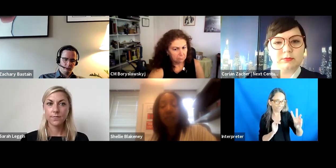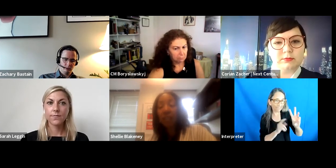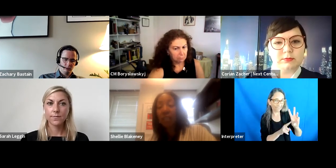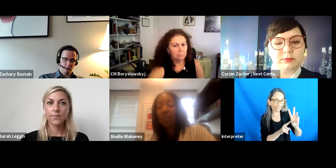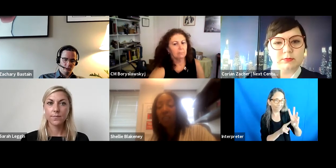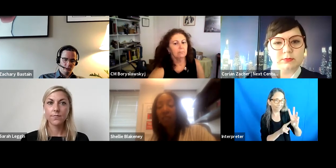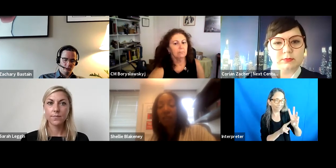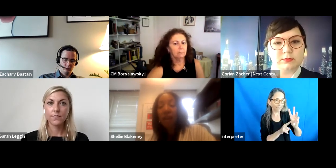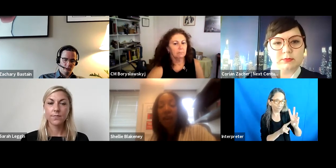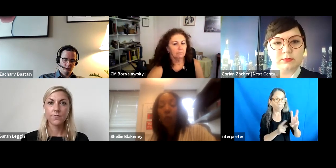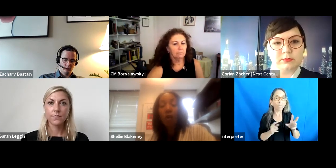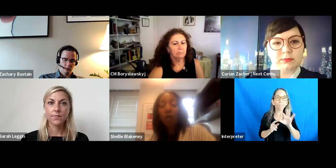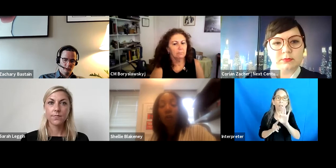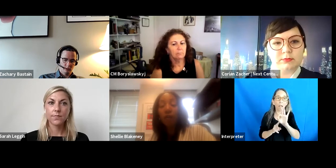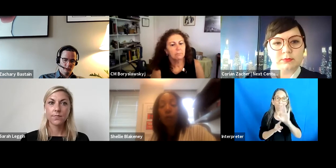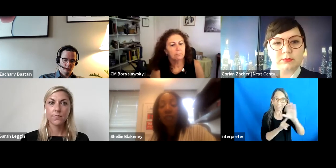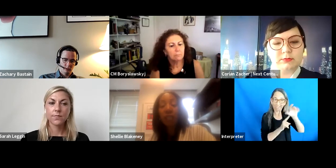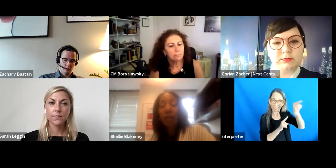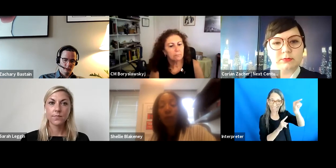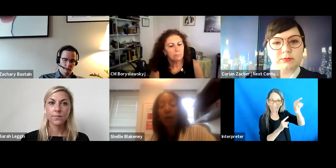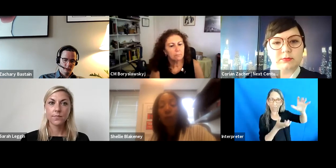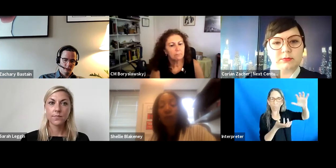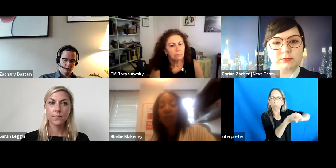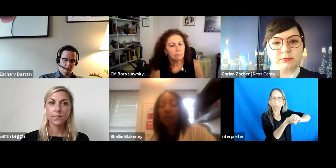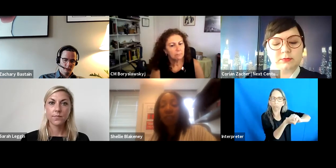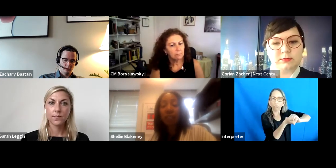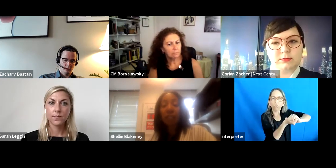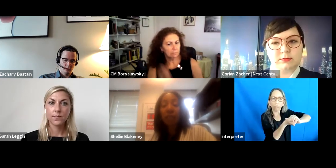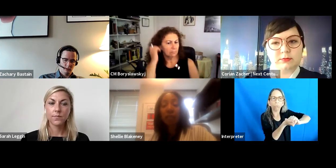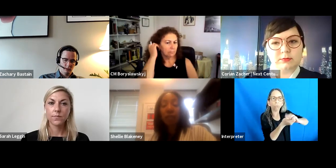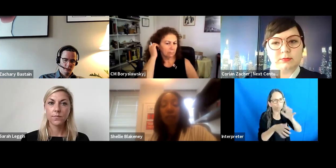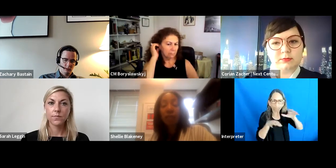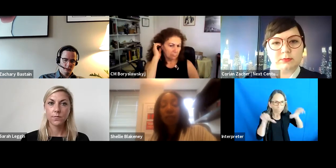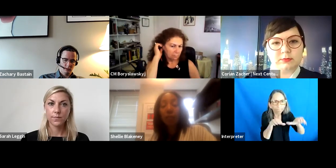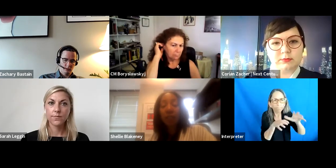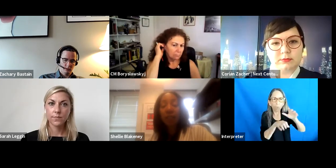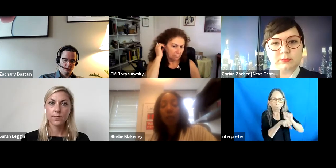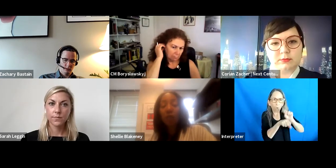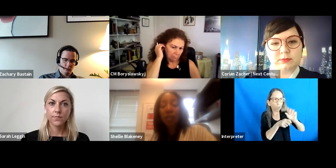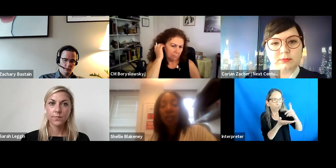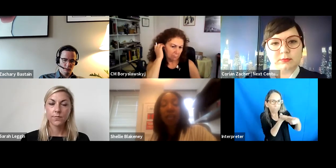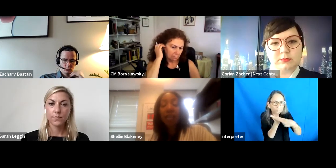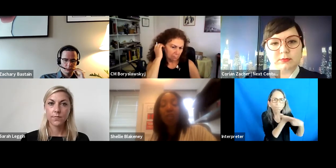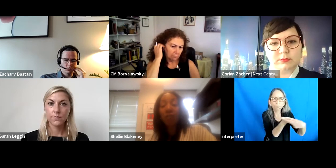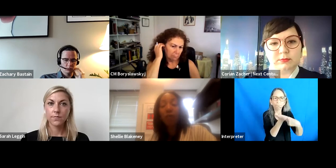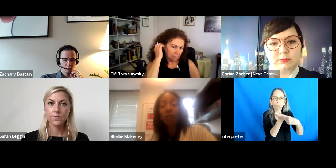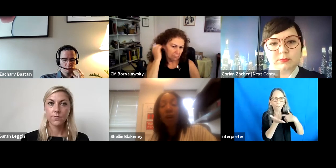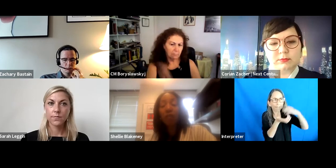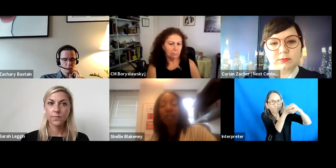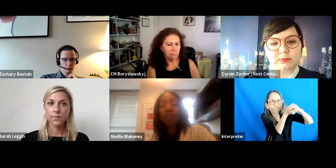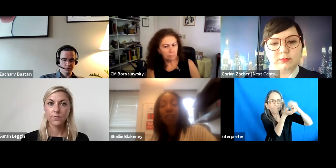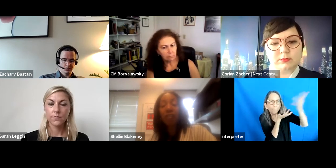participating in these discussions, and we're all looking forward to collaborating with the FCC and the accessibility community and engaging in